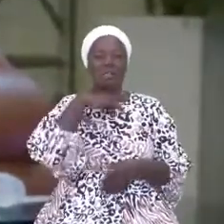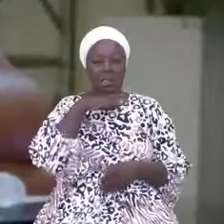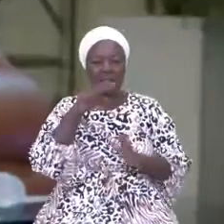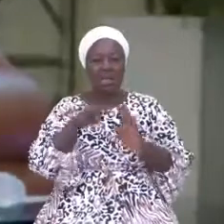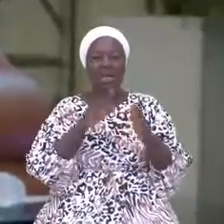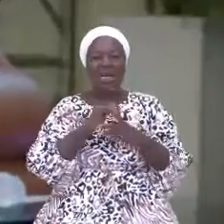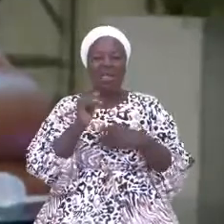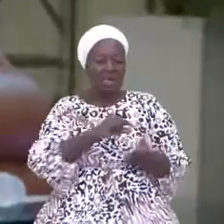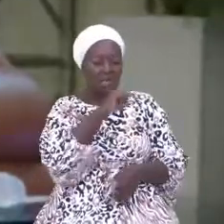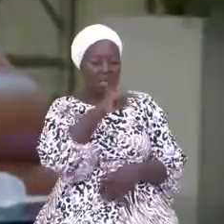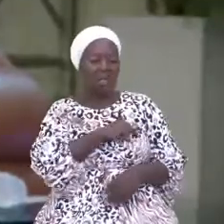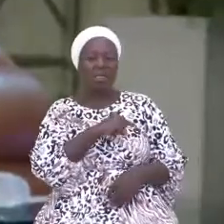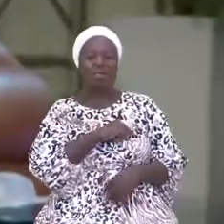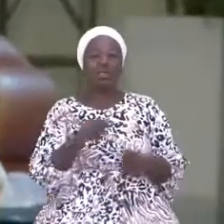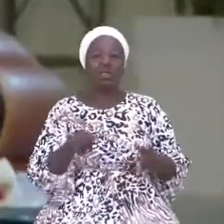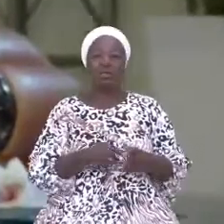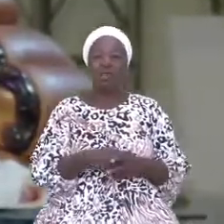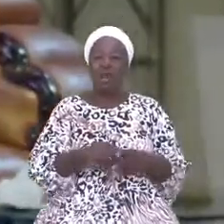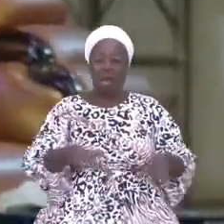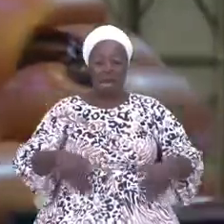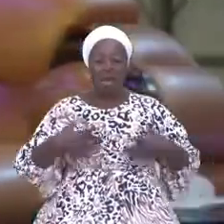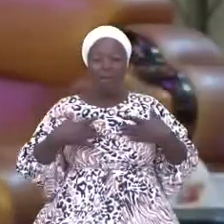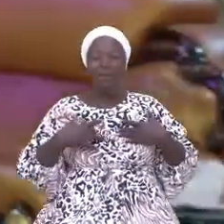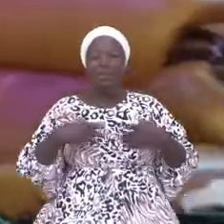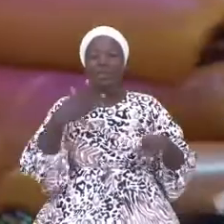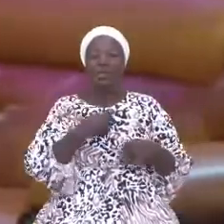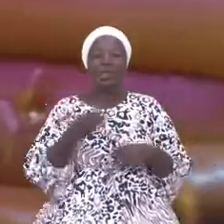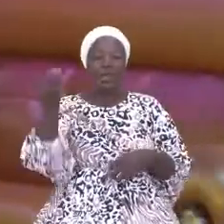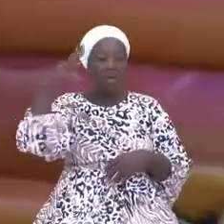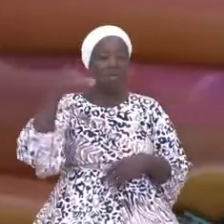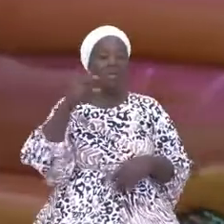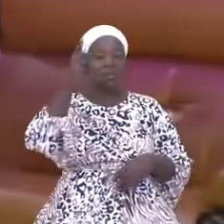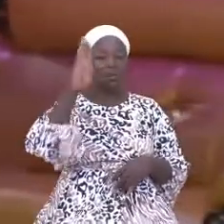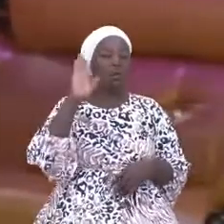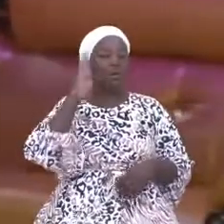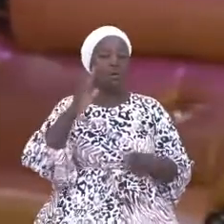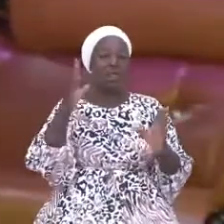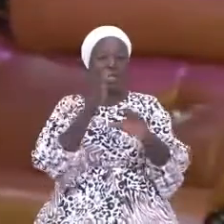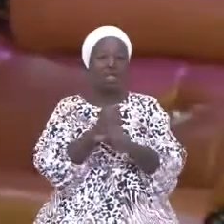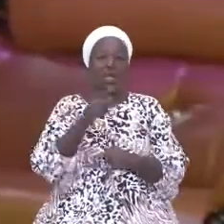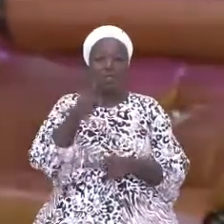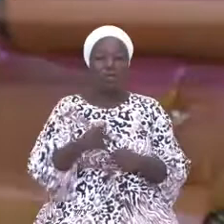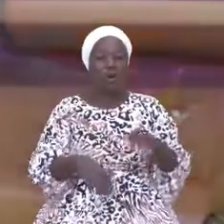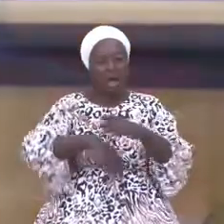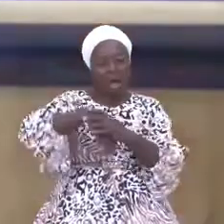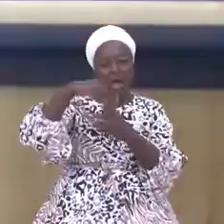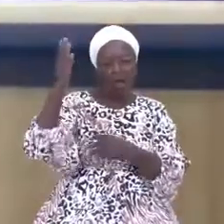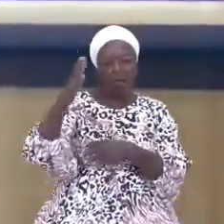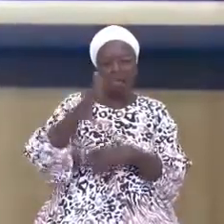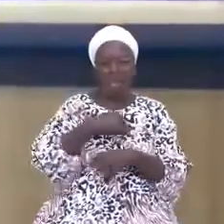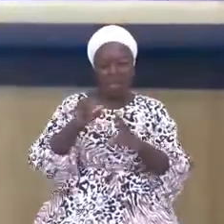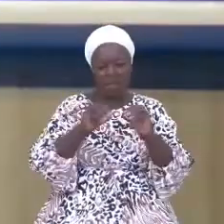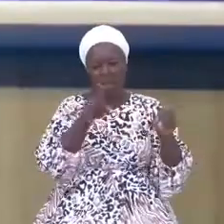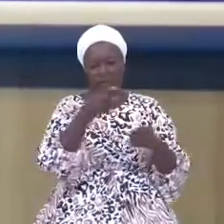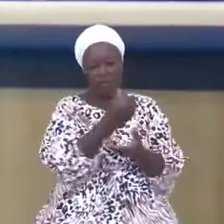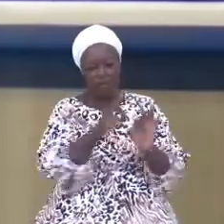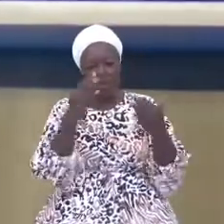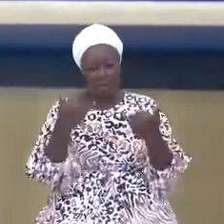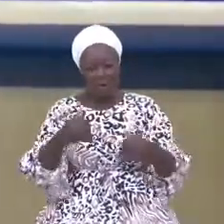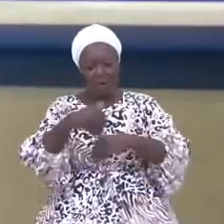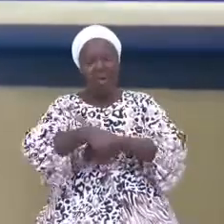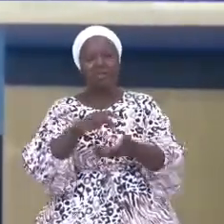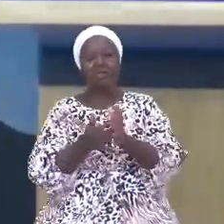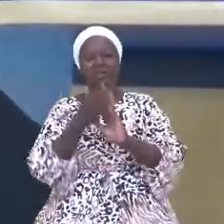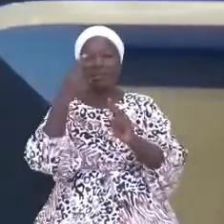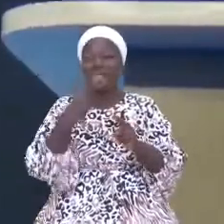guilty gratification. The grace of God will get you out and set you free tonight.